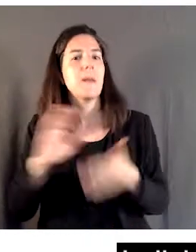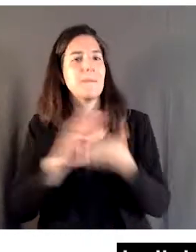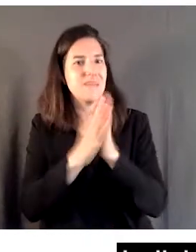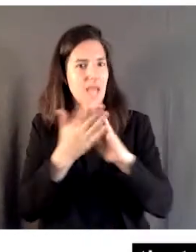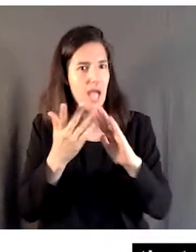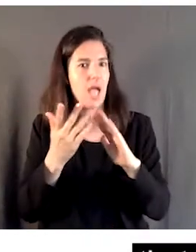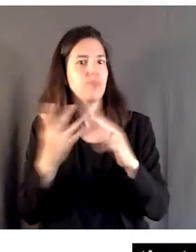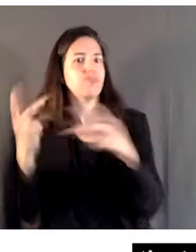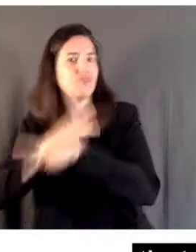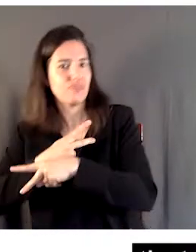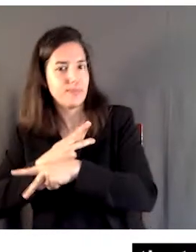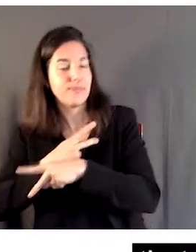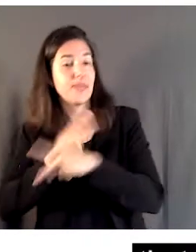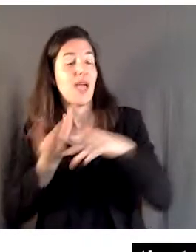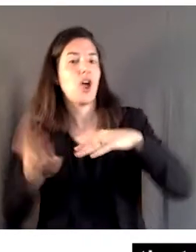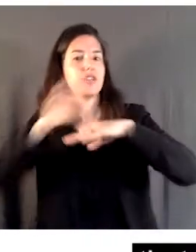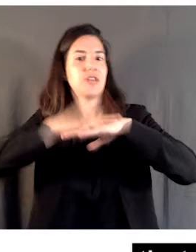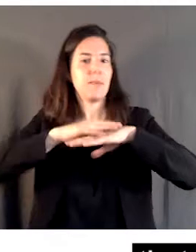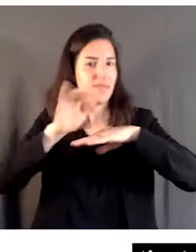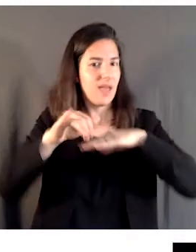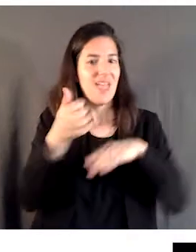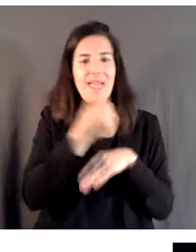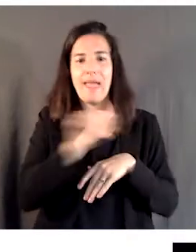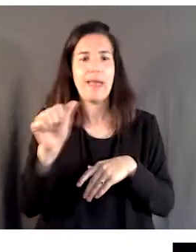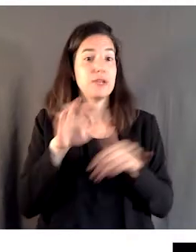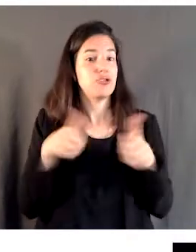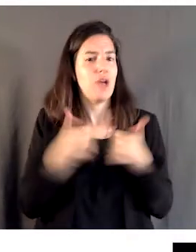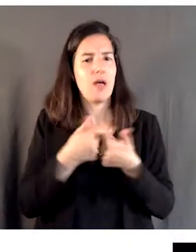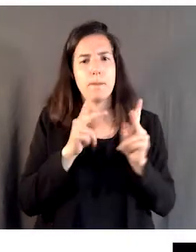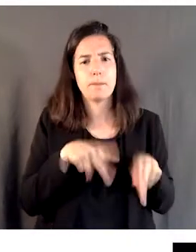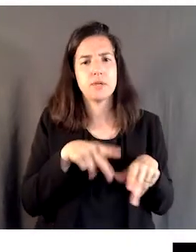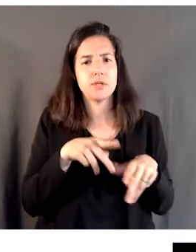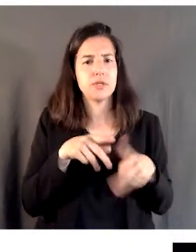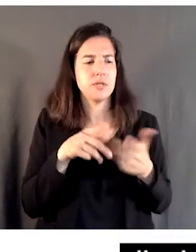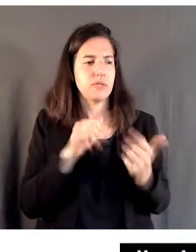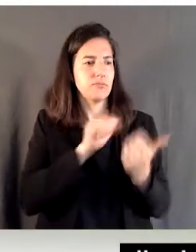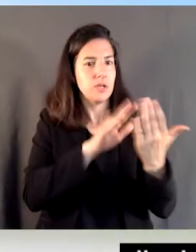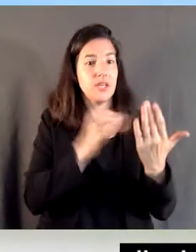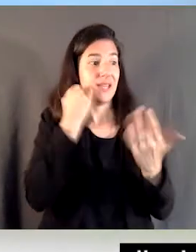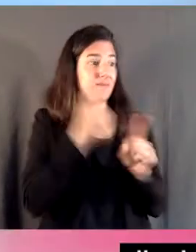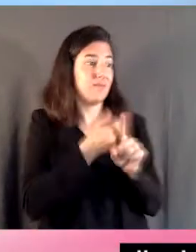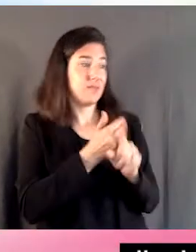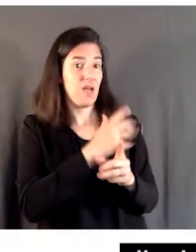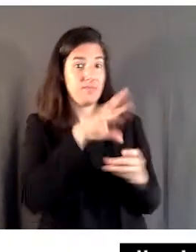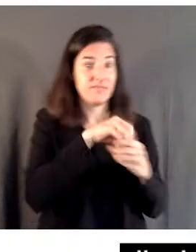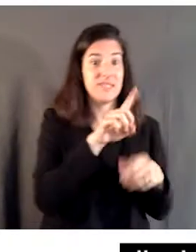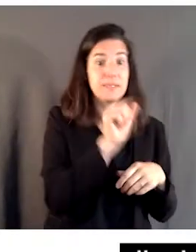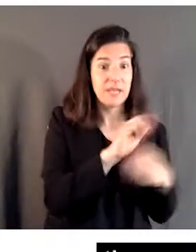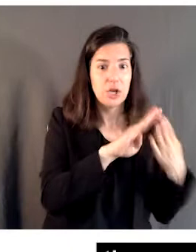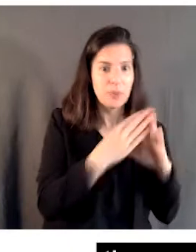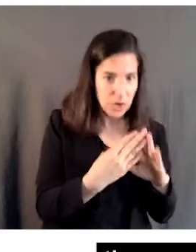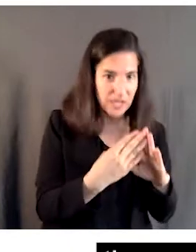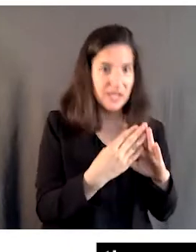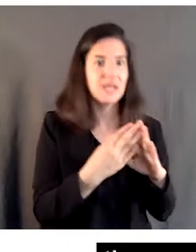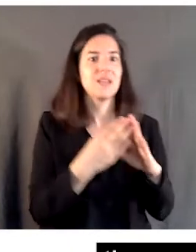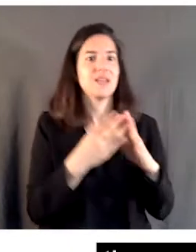on top of that, there's another layer. Any challenge that a person was facing who was a part of the disability community became heightened. And so then we